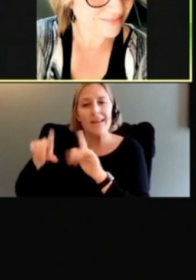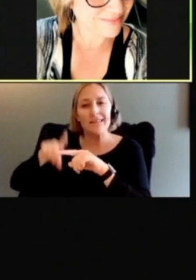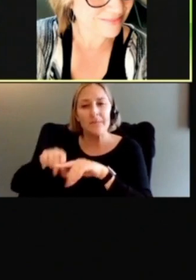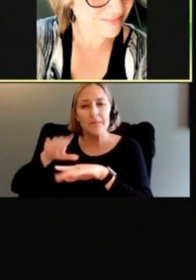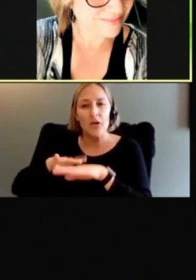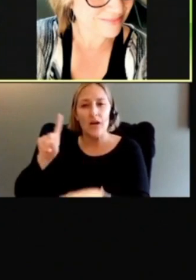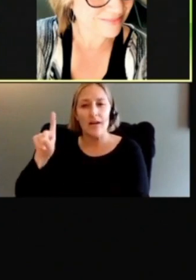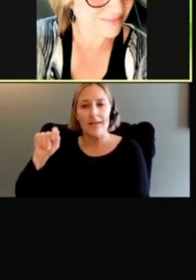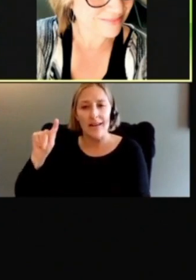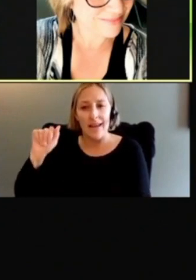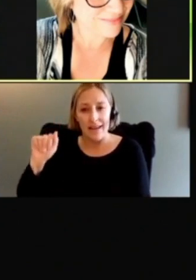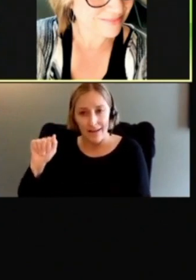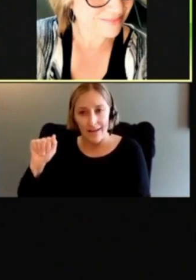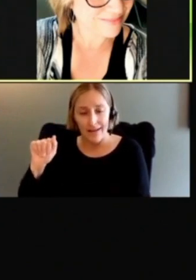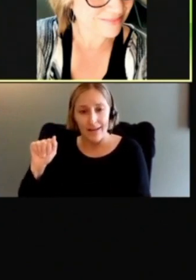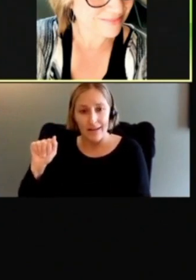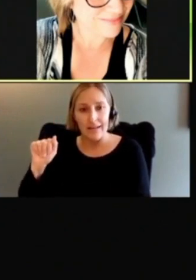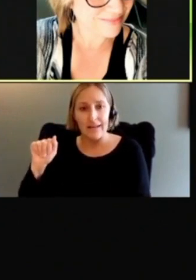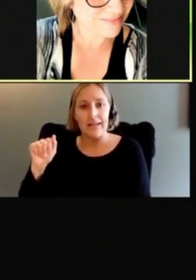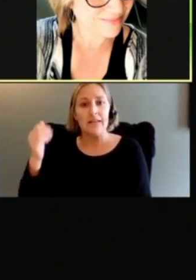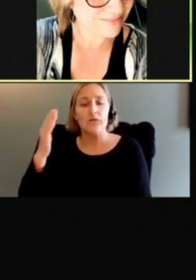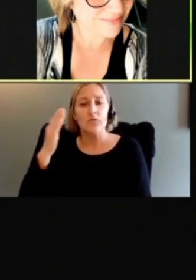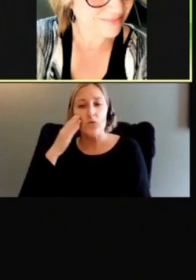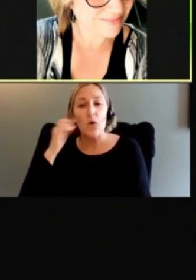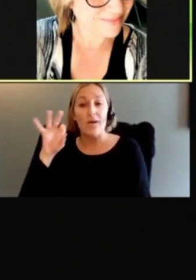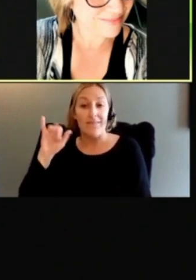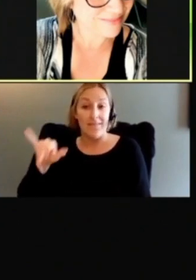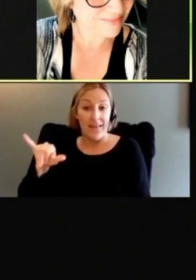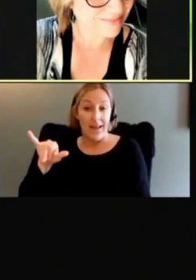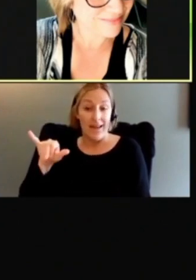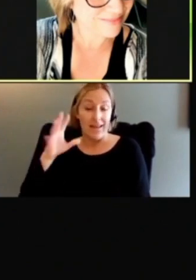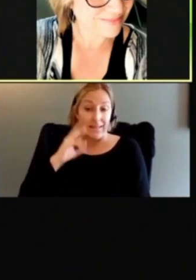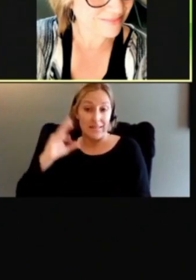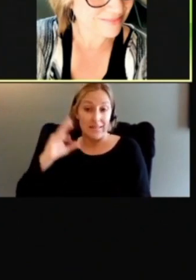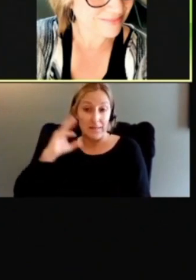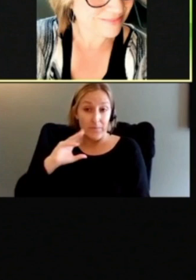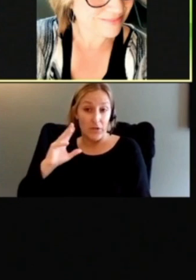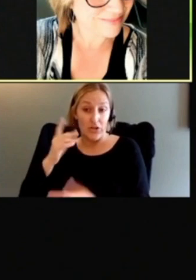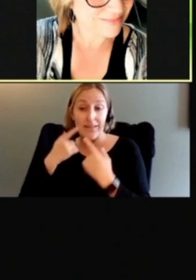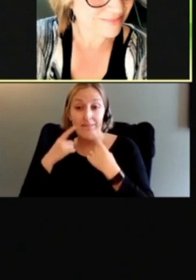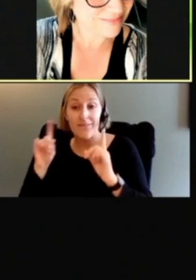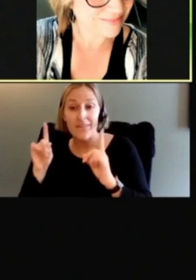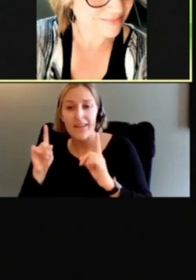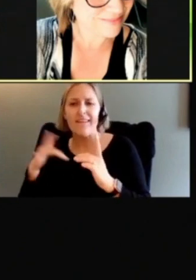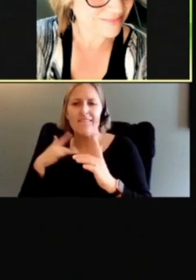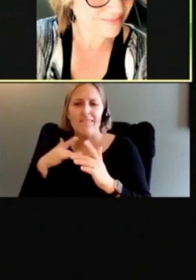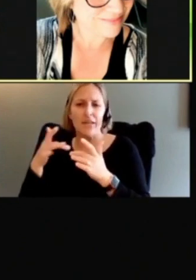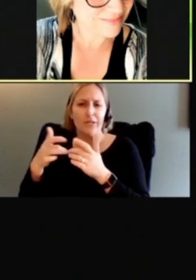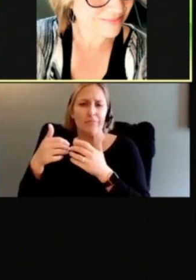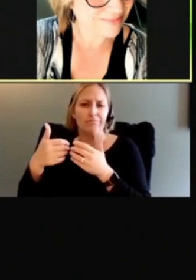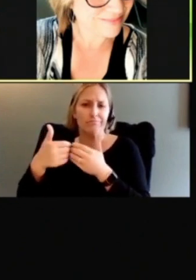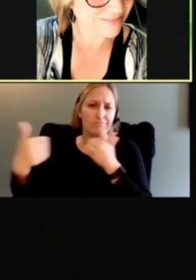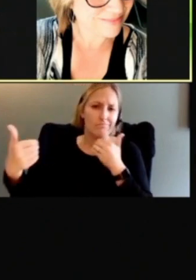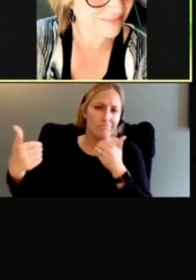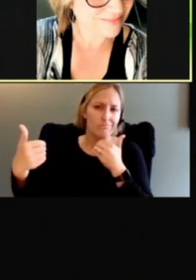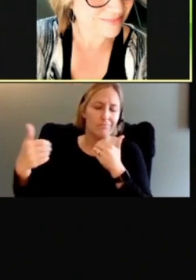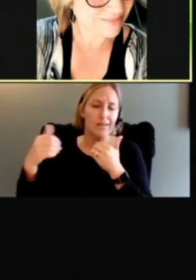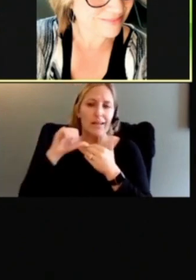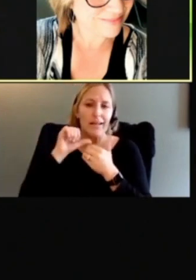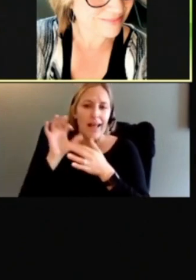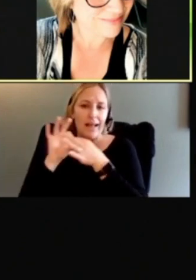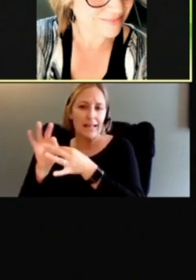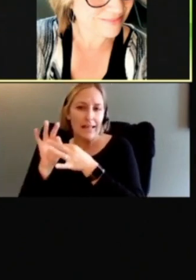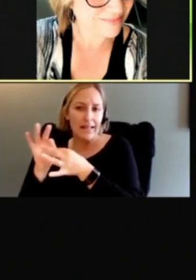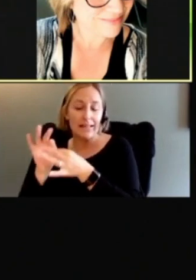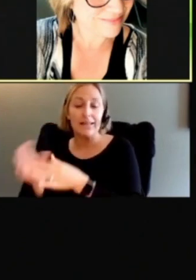to know how effective the learning experience actually was. There's definitely a sense of disconnect. And then we have synchronous, which